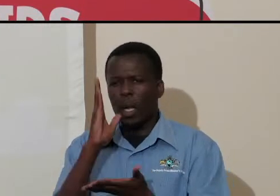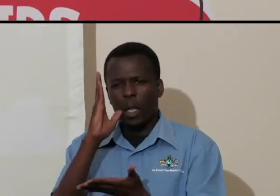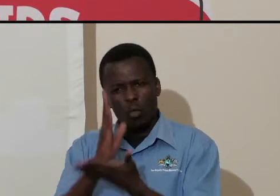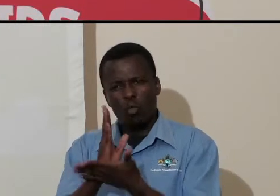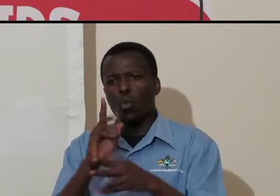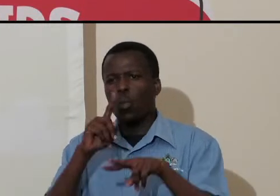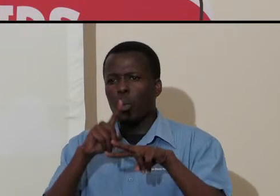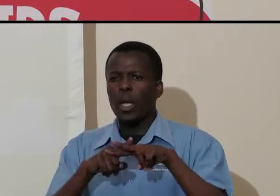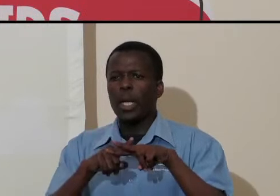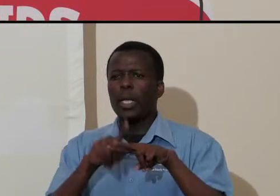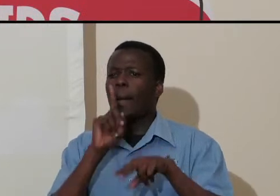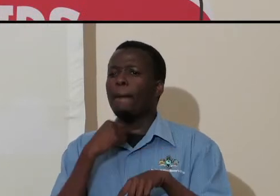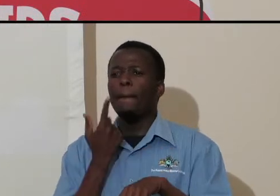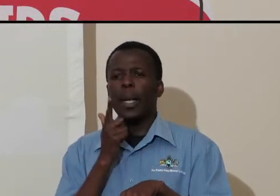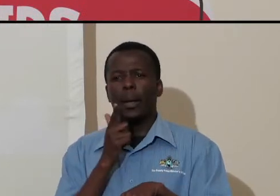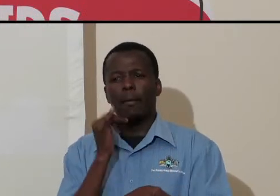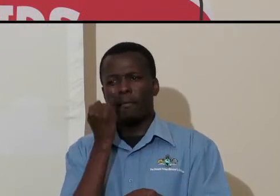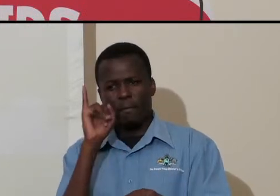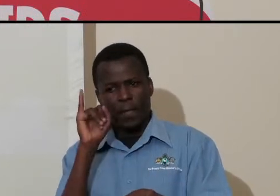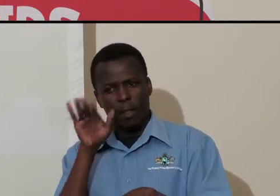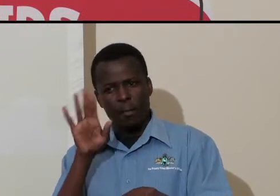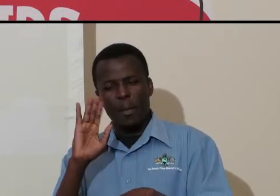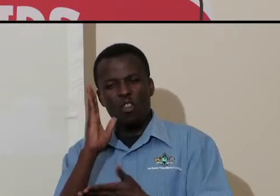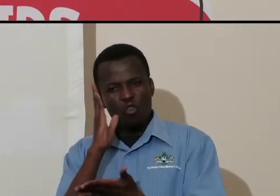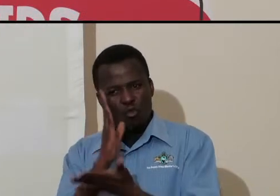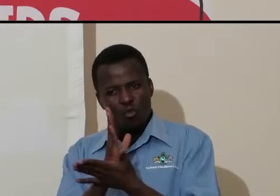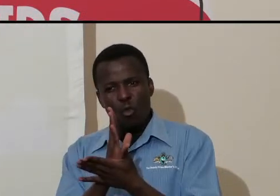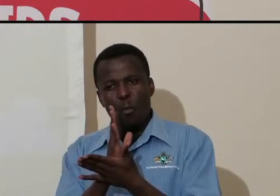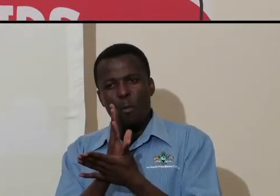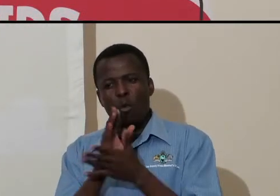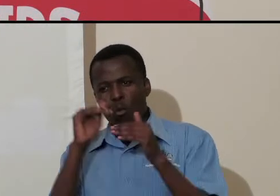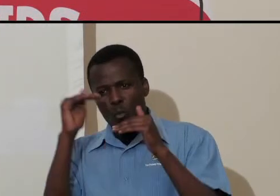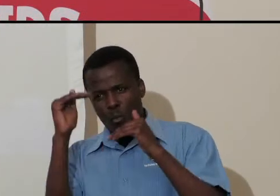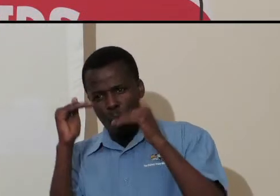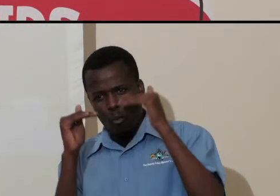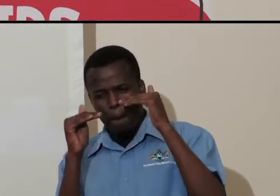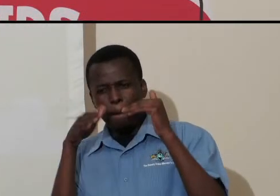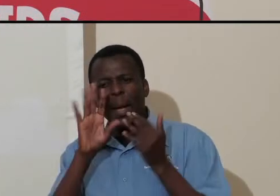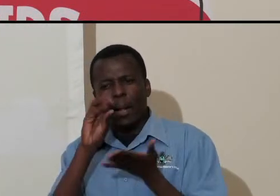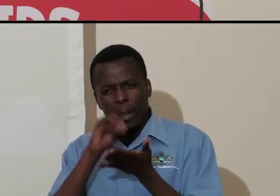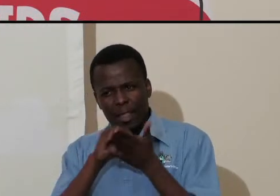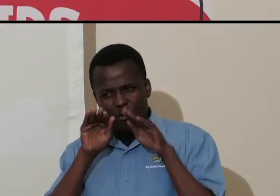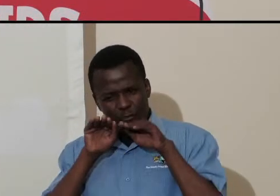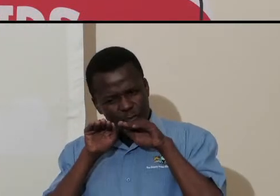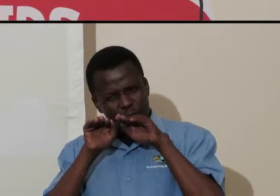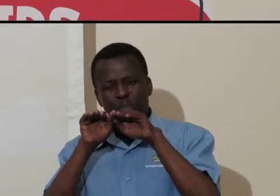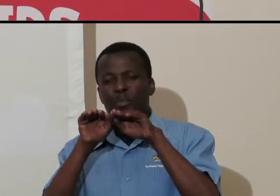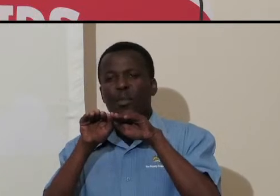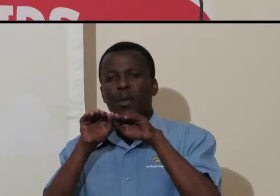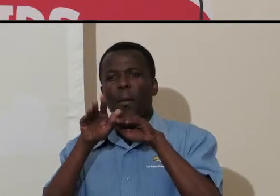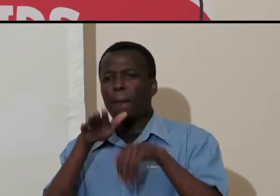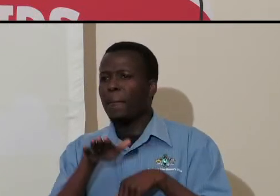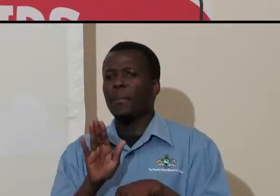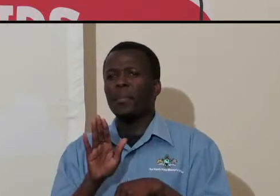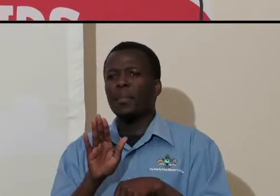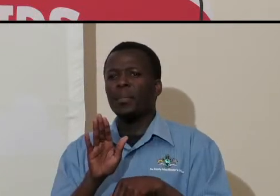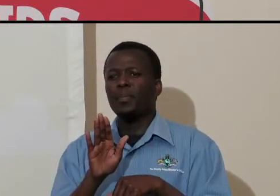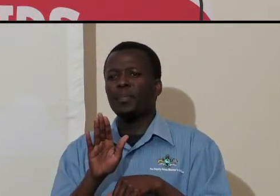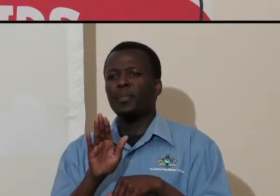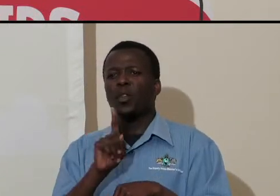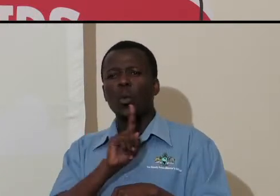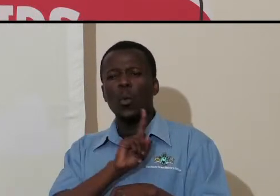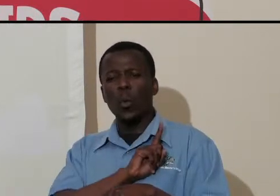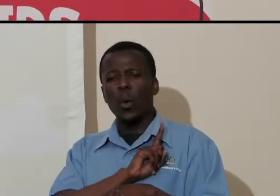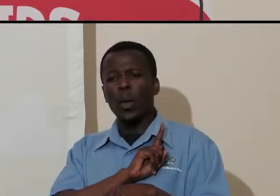inequalities which perpetuate it. We absolutely cannot be neutral when it comes